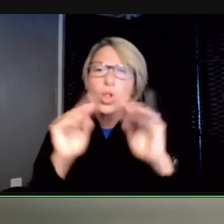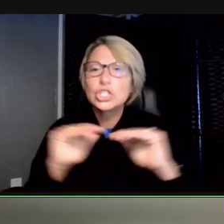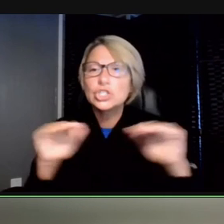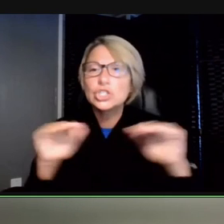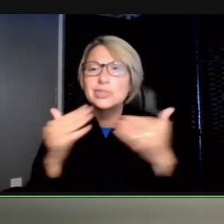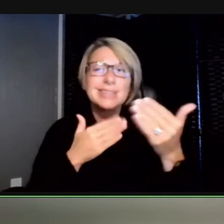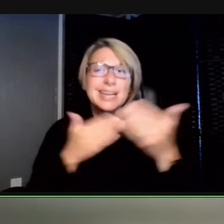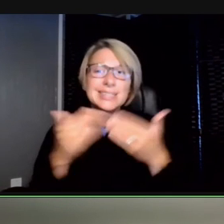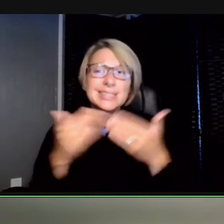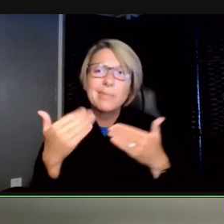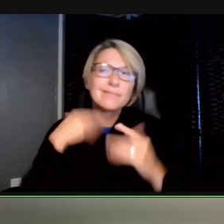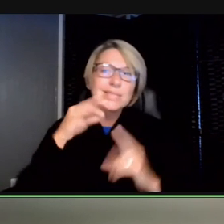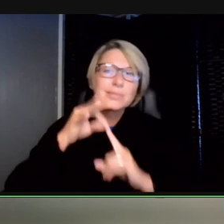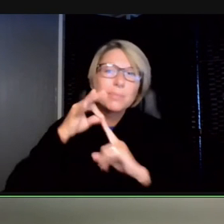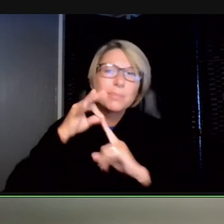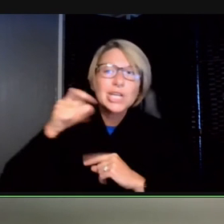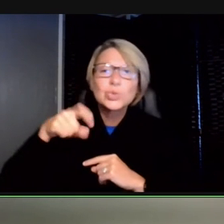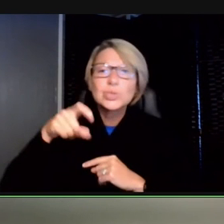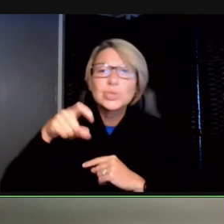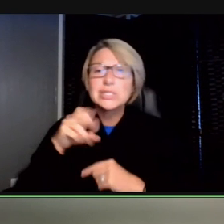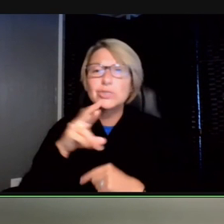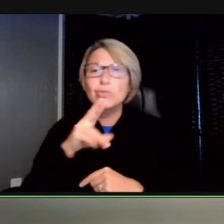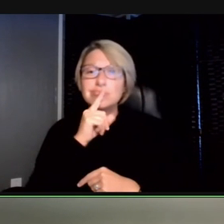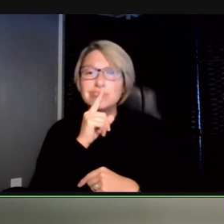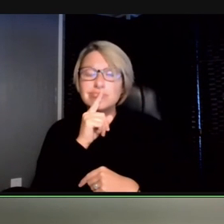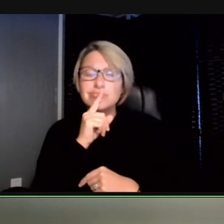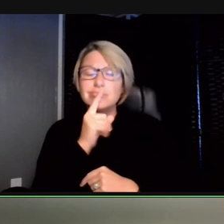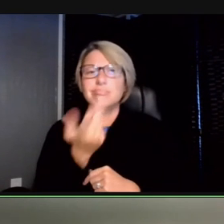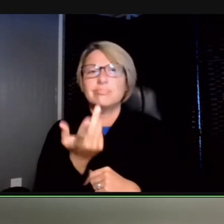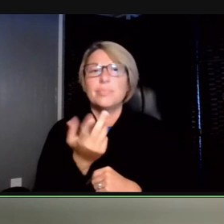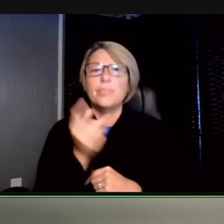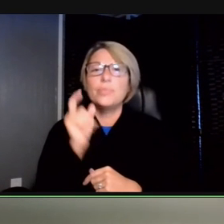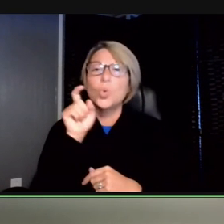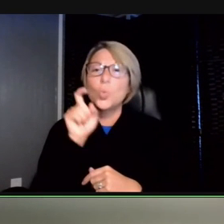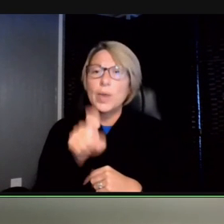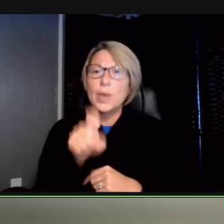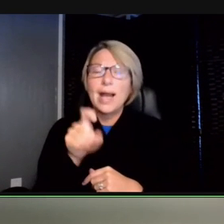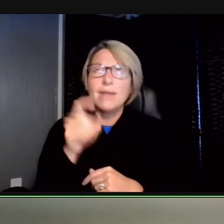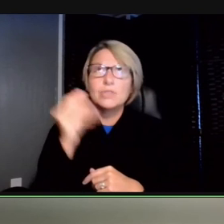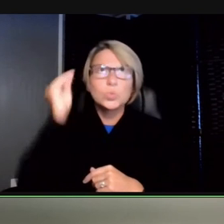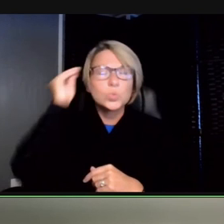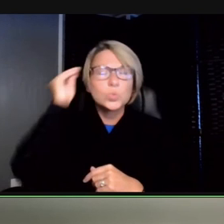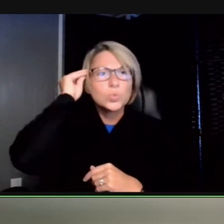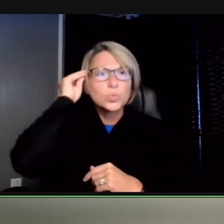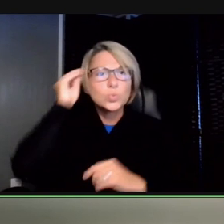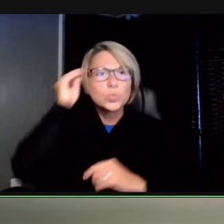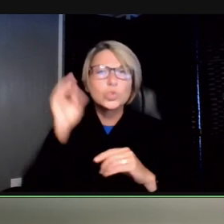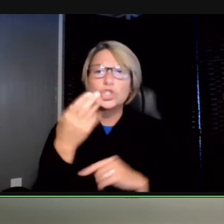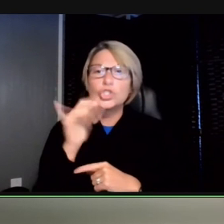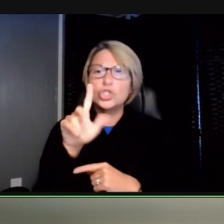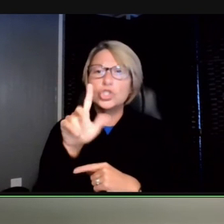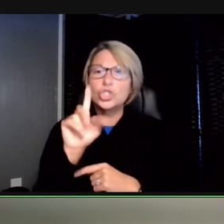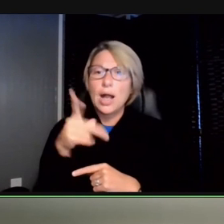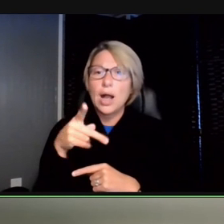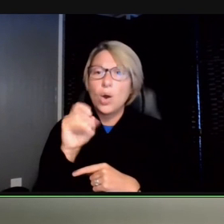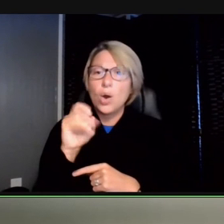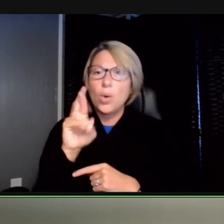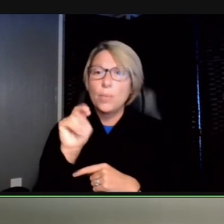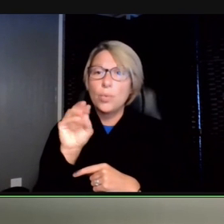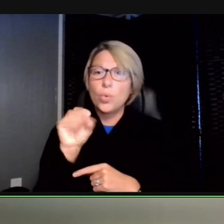have to really watch about child pornography, because we know that if they're having difficulties building a friendship and